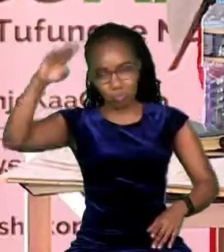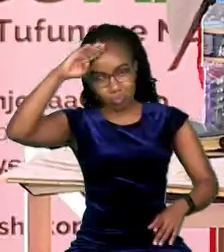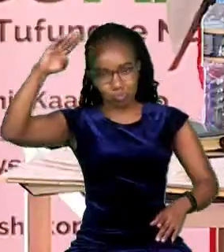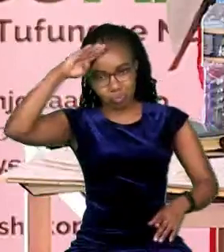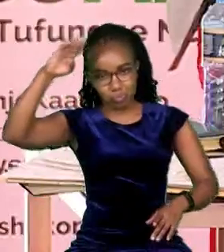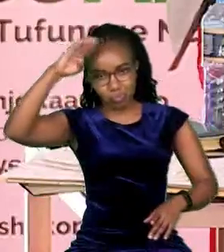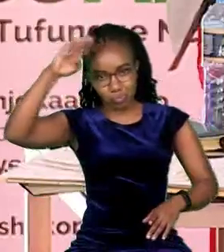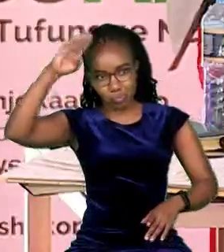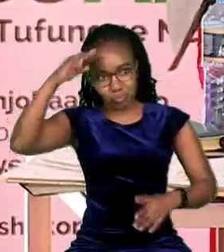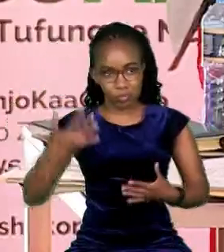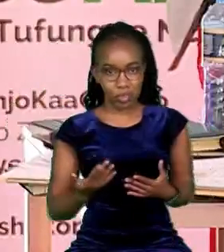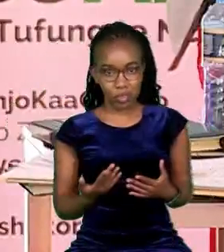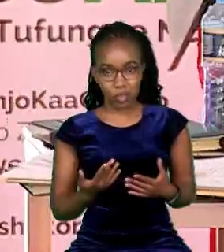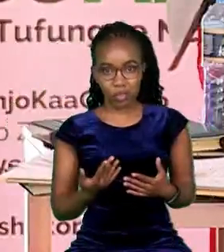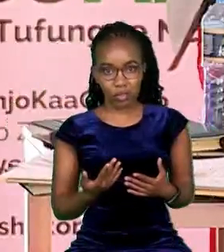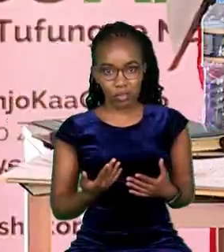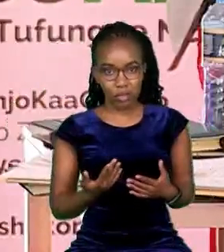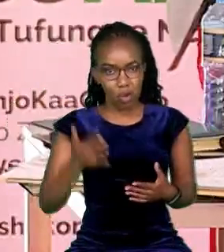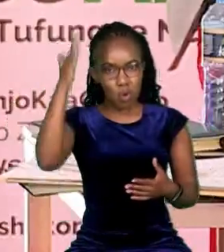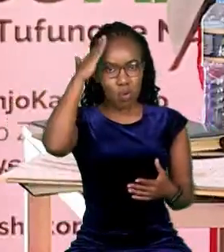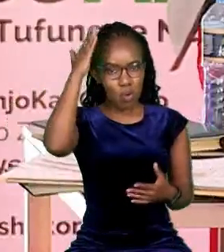hasikii kama watu wanamsikia.